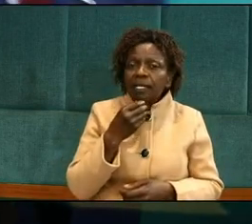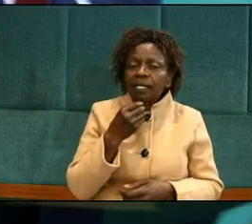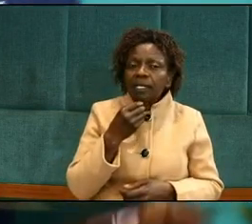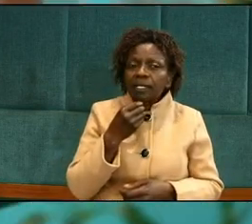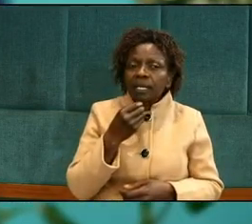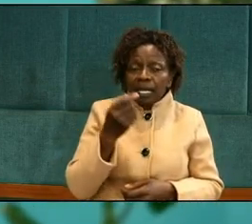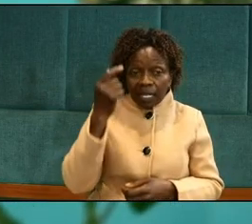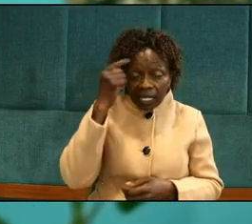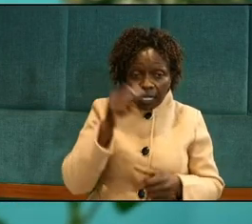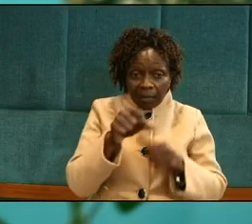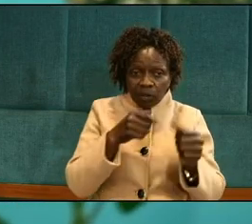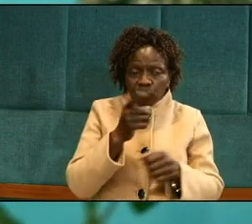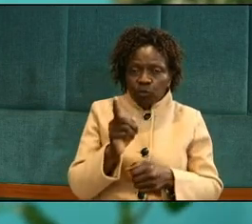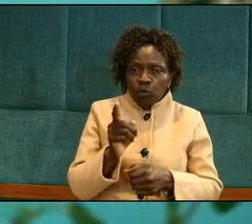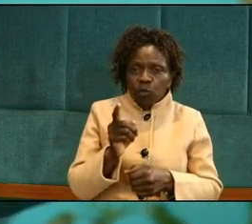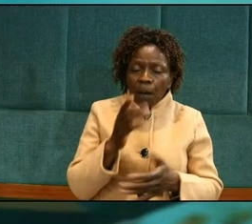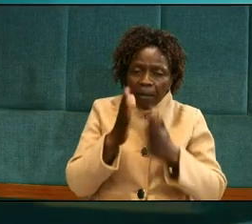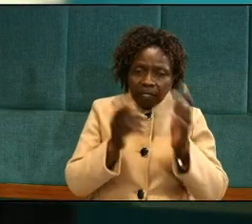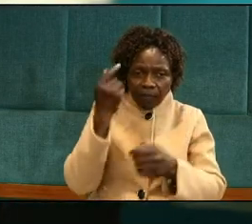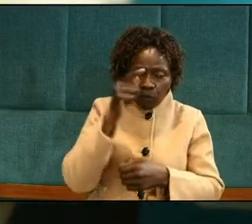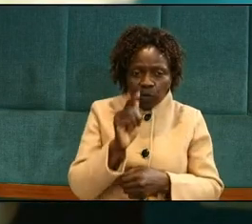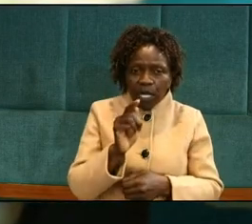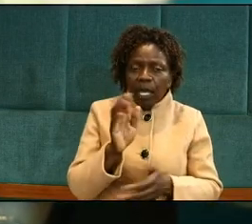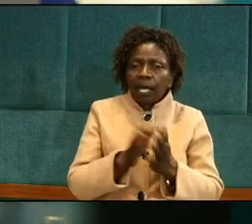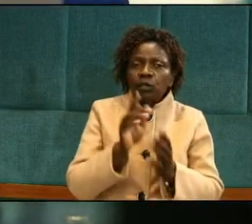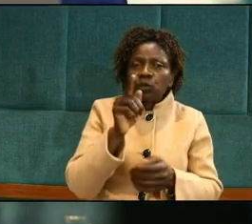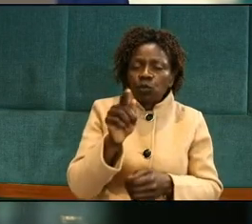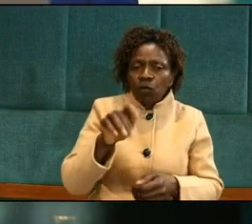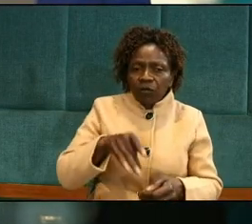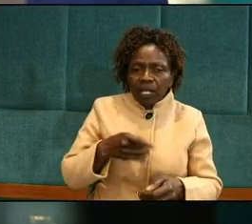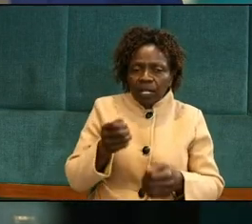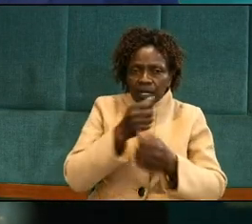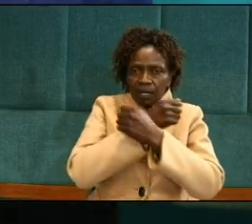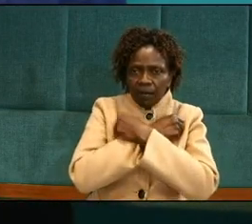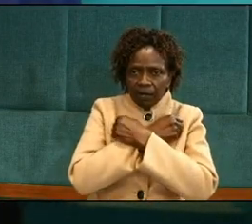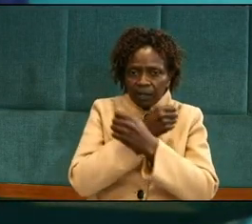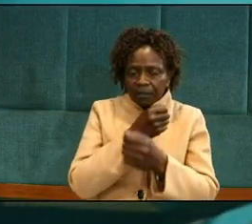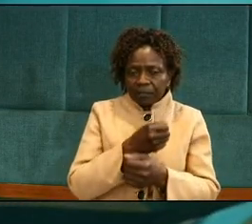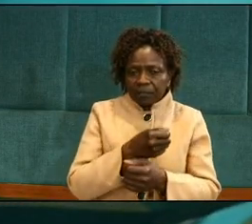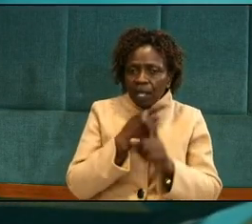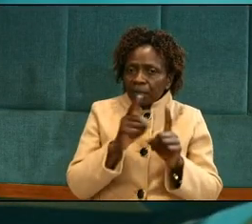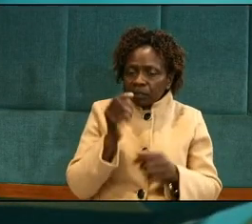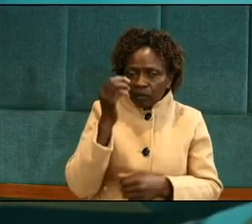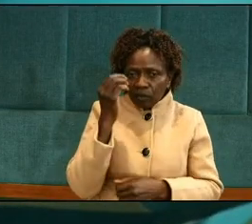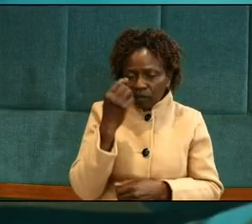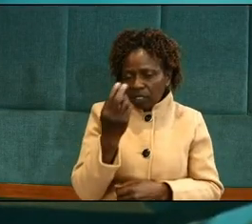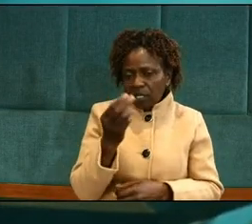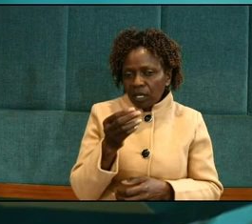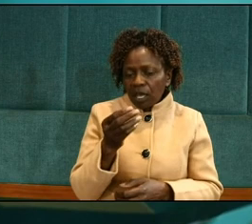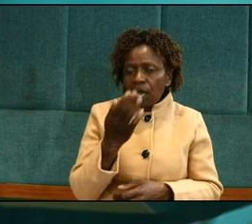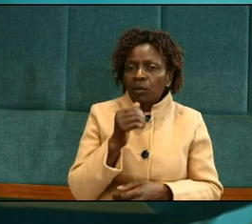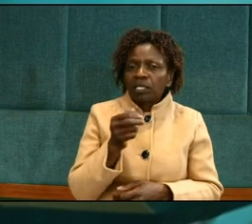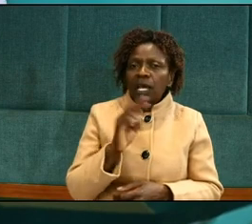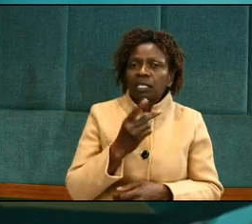thinks about you, plans for you, and you feel loved. But you see, I also want us to